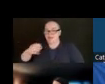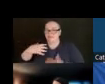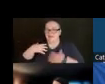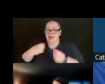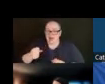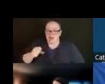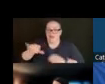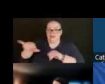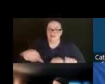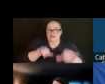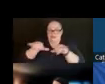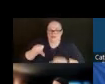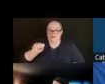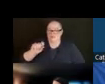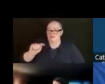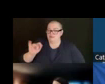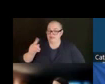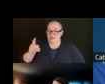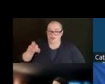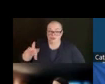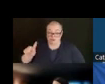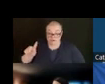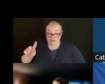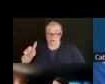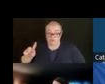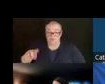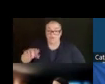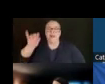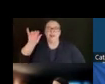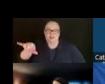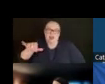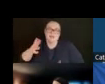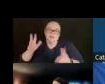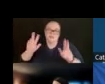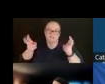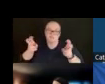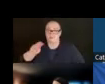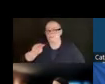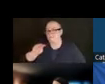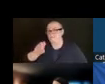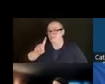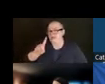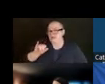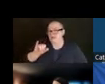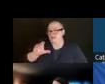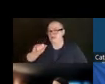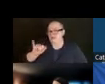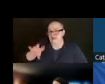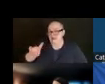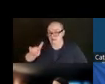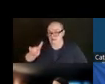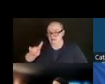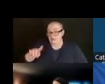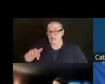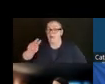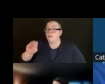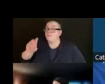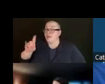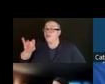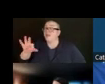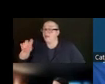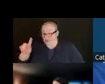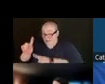Health Standard is what we call Medicaid in Massachusetts. Anytime you hear Mass Health, you should hear